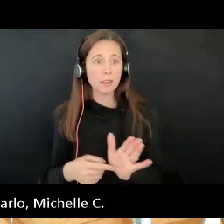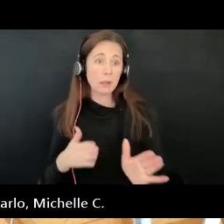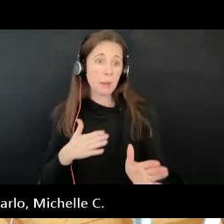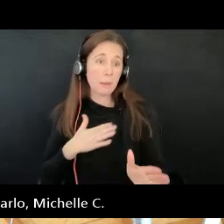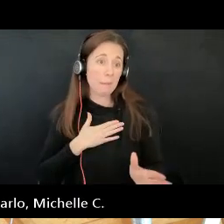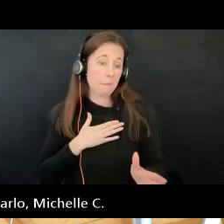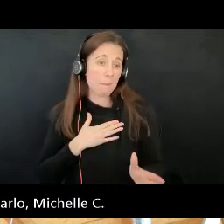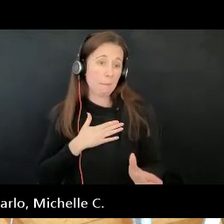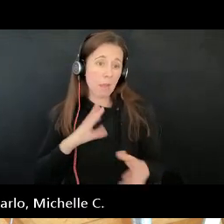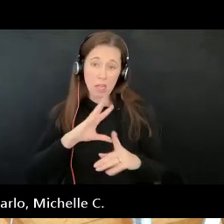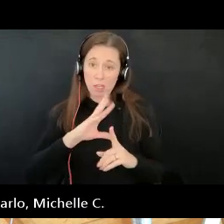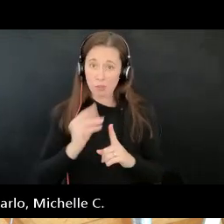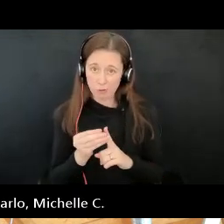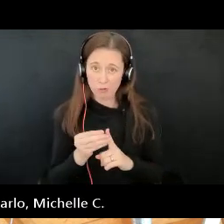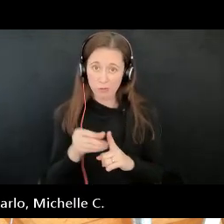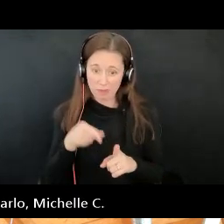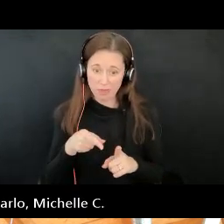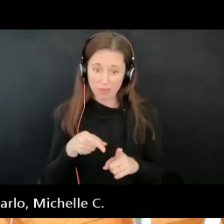in that field.